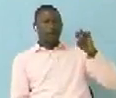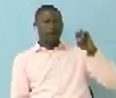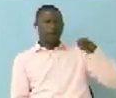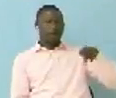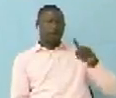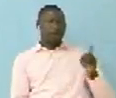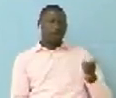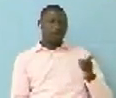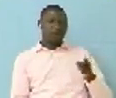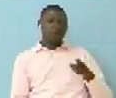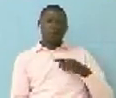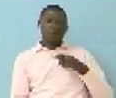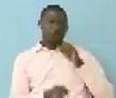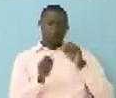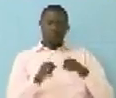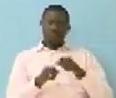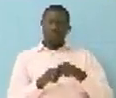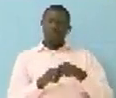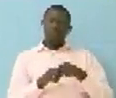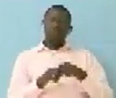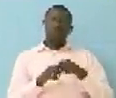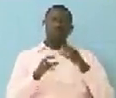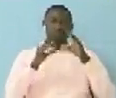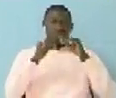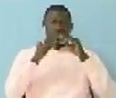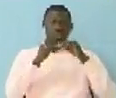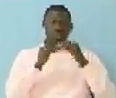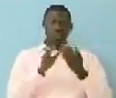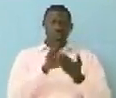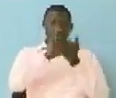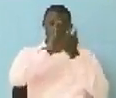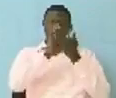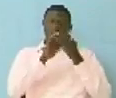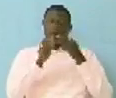he could not testify before the panel that day because of the injuries.